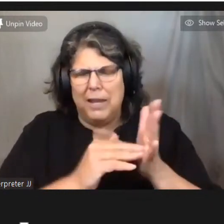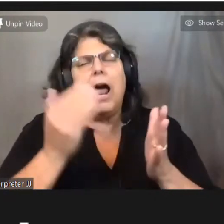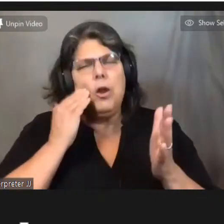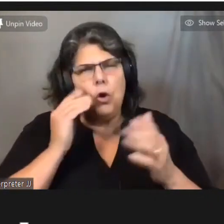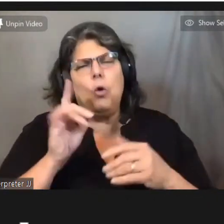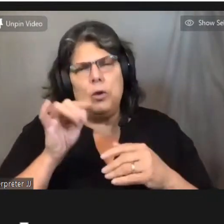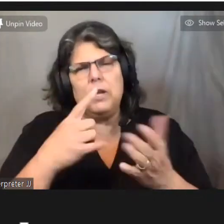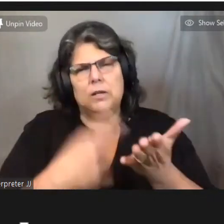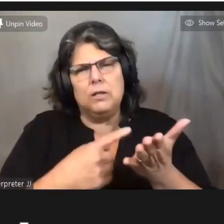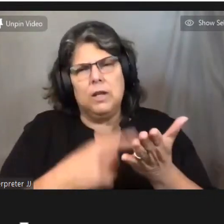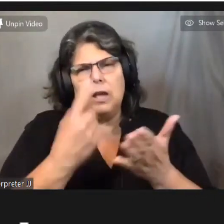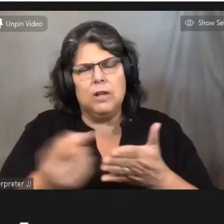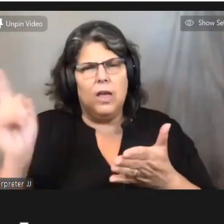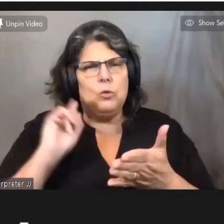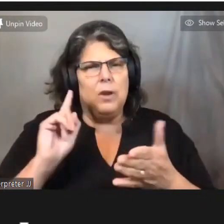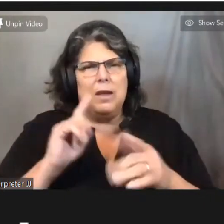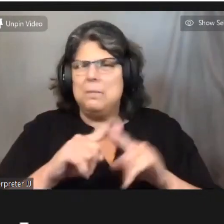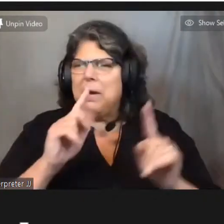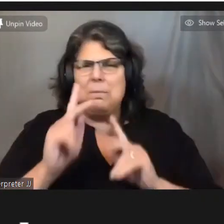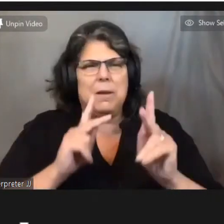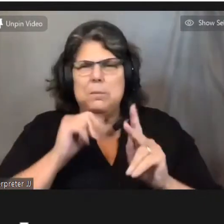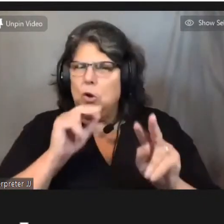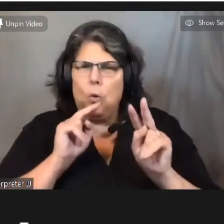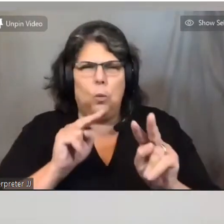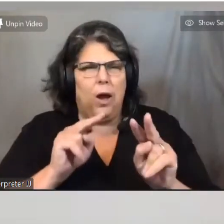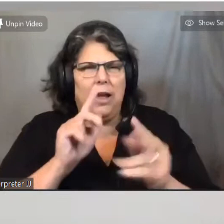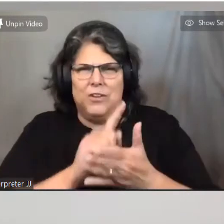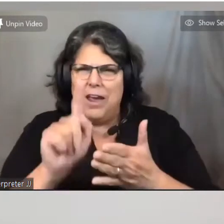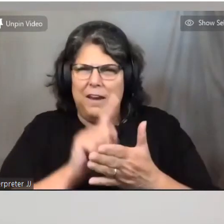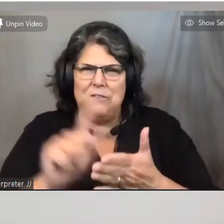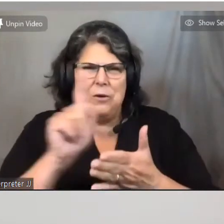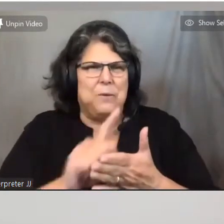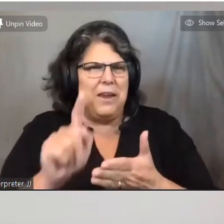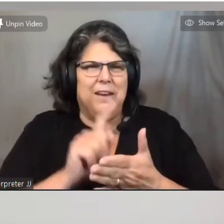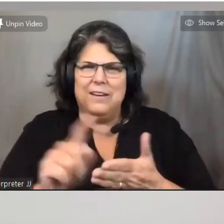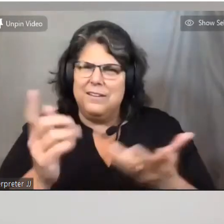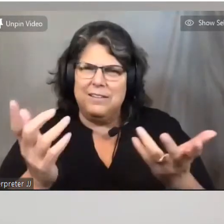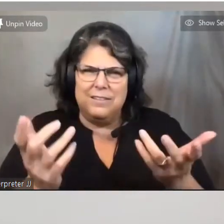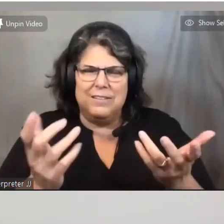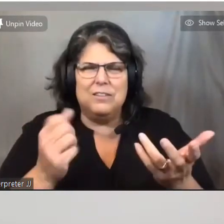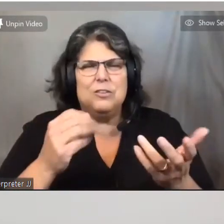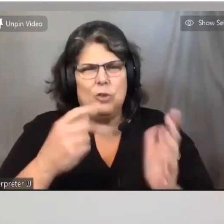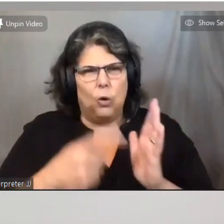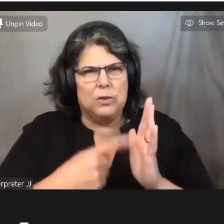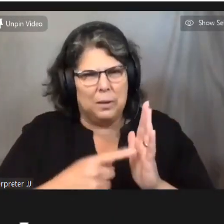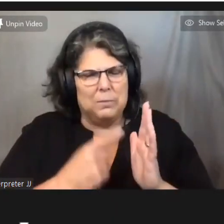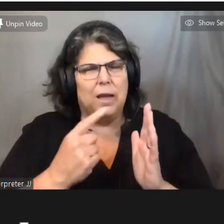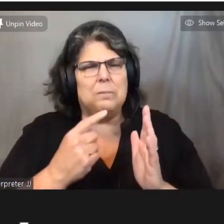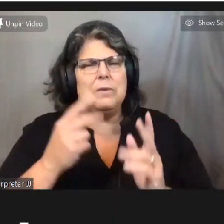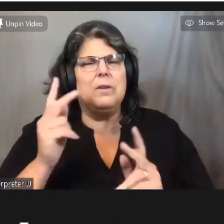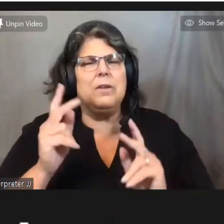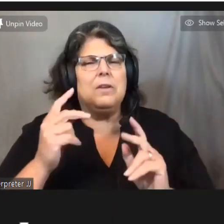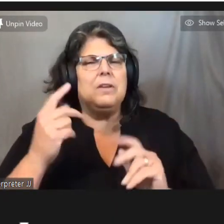week, but people don't always tune in for every one of these consistently every week. So sometimes somebody who saw it,